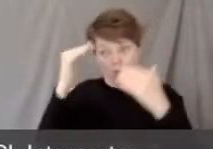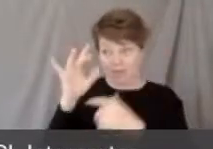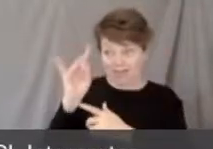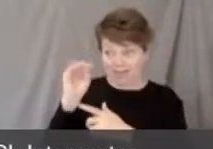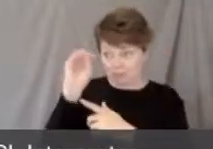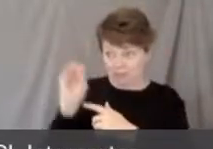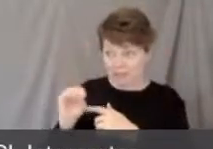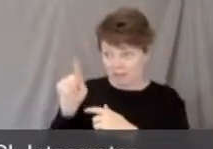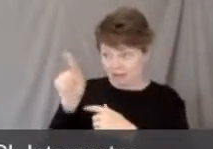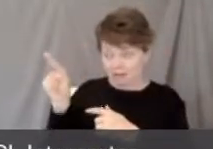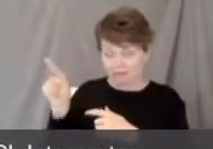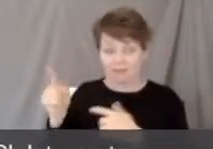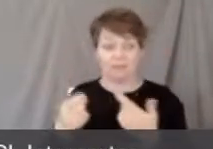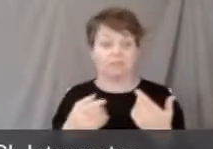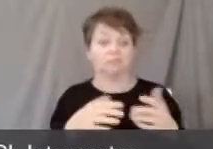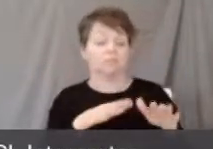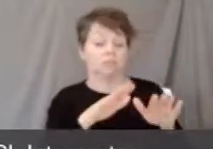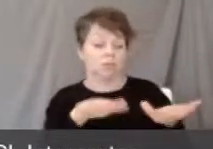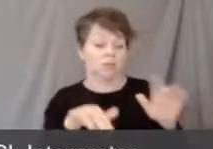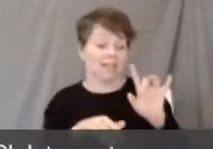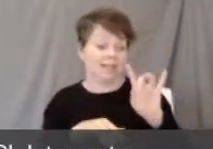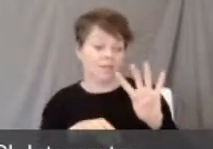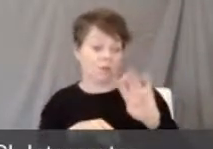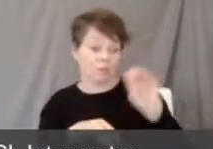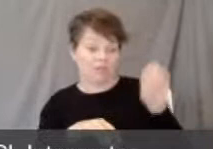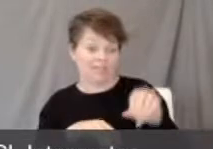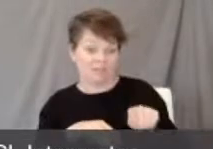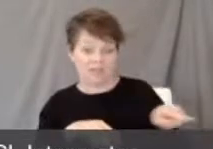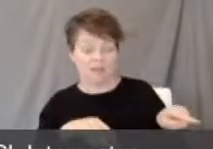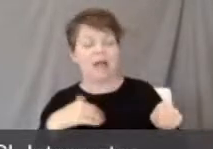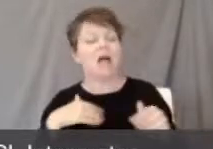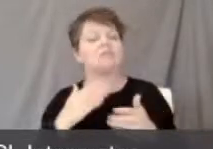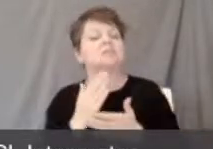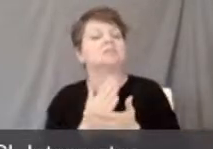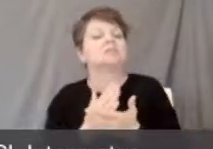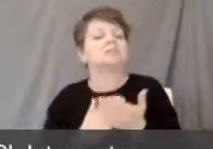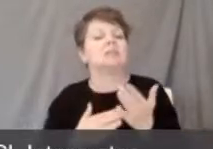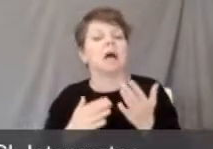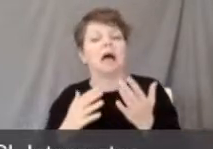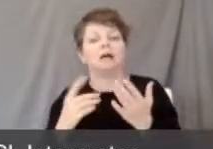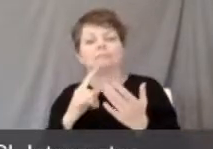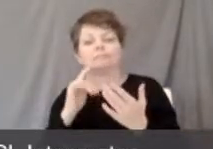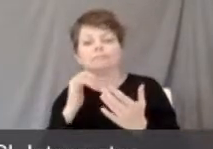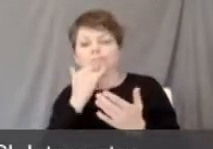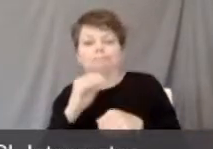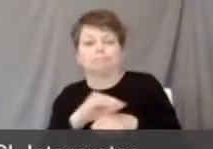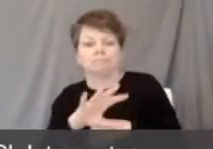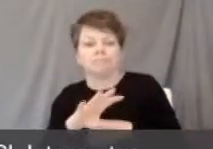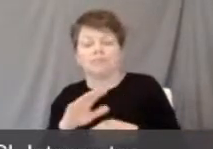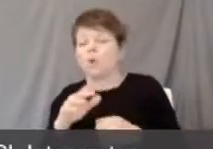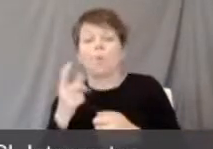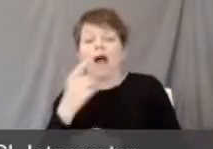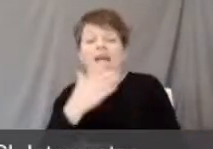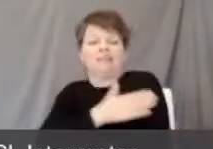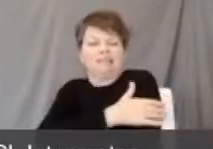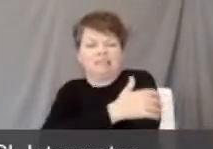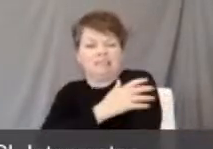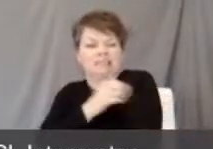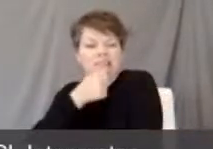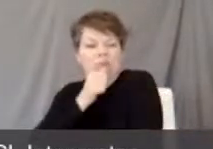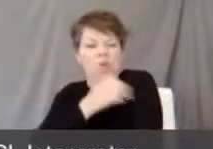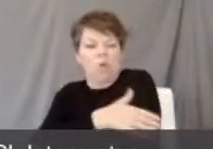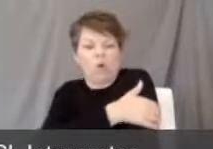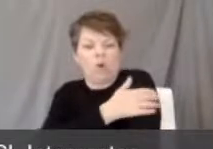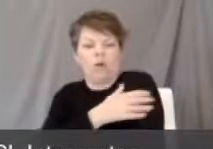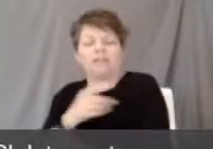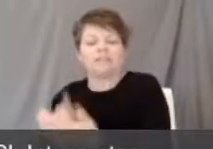and 84% in the children's studies had some sort of side effect, and the most frequent was pain at the injection site. Could also have redness or